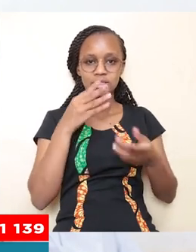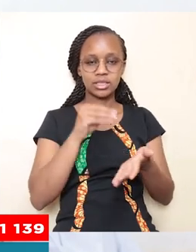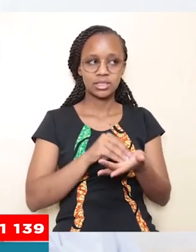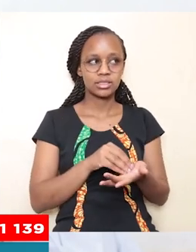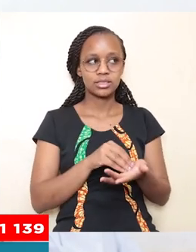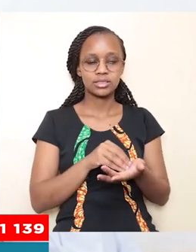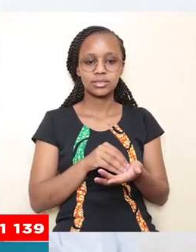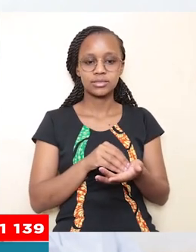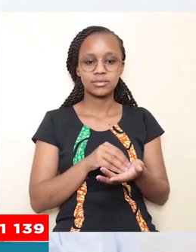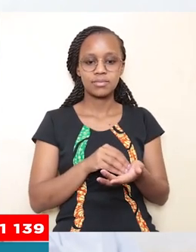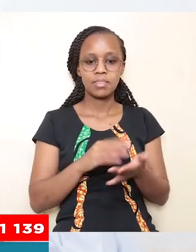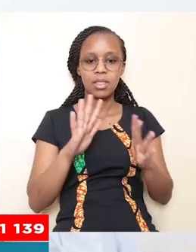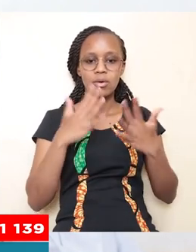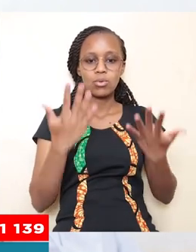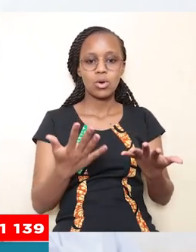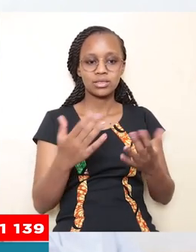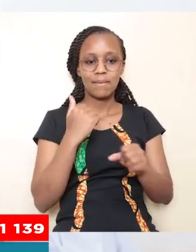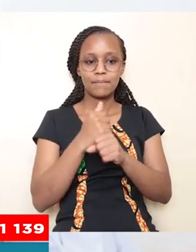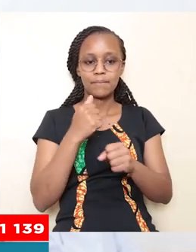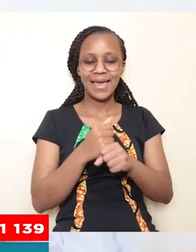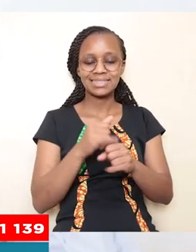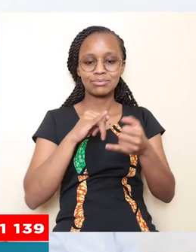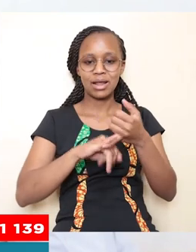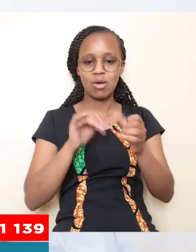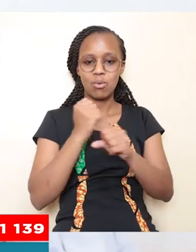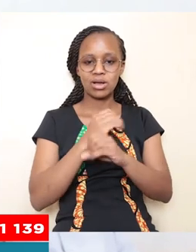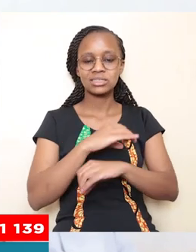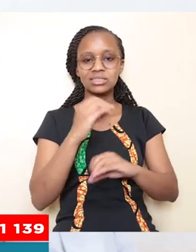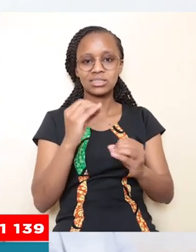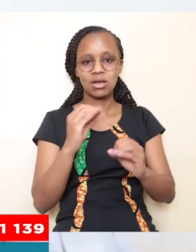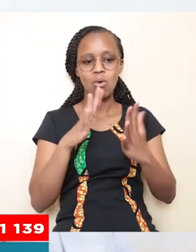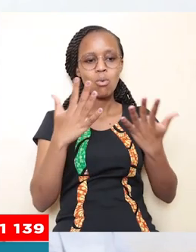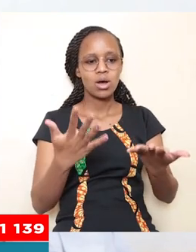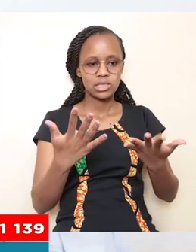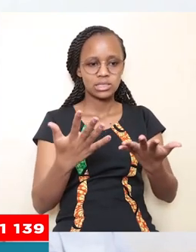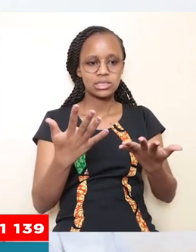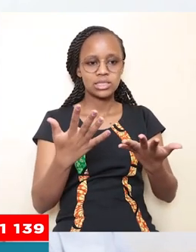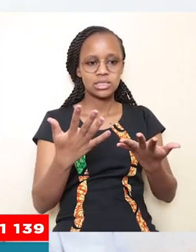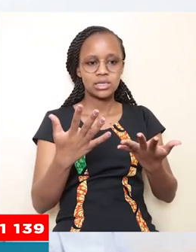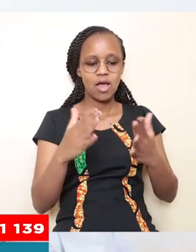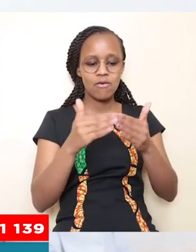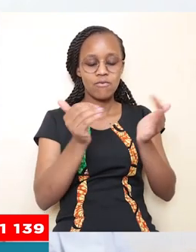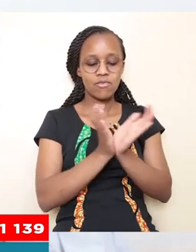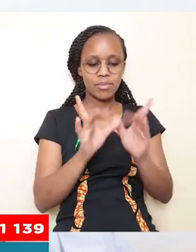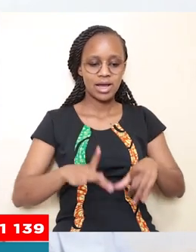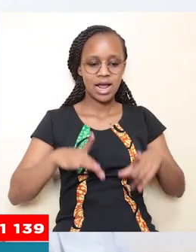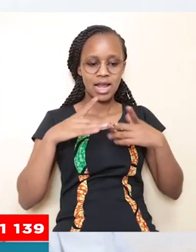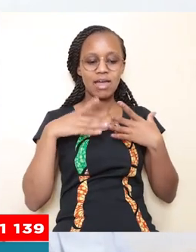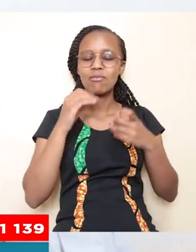again. That whatever threatens marriage, whatever threatens family life,